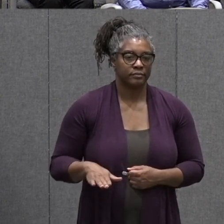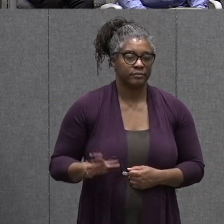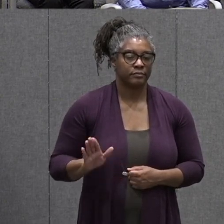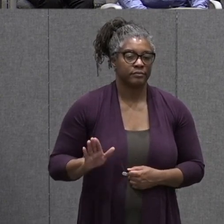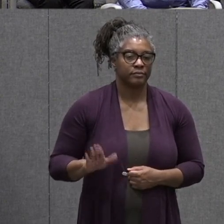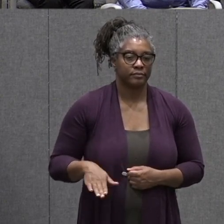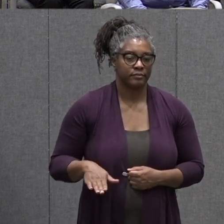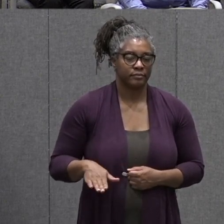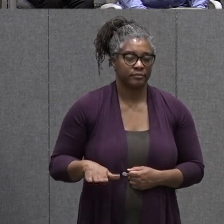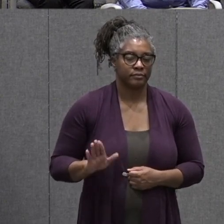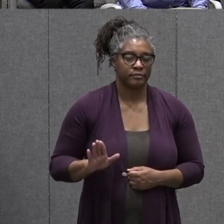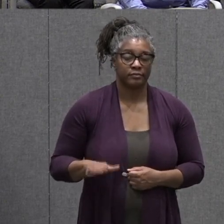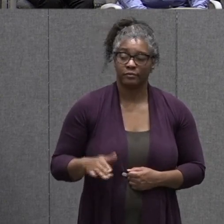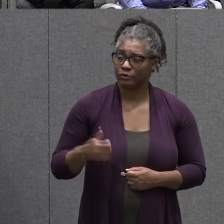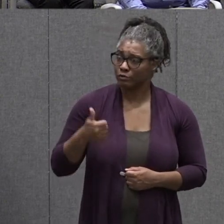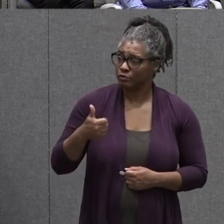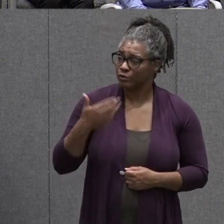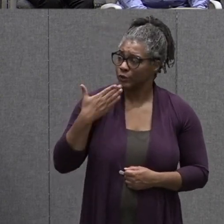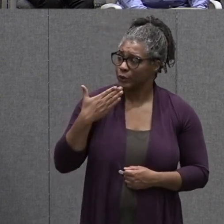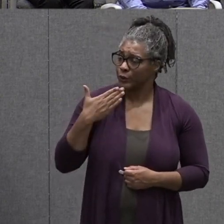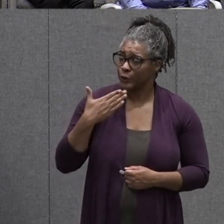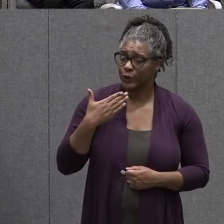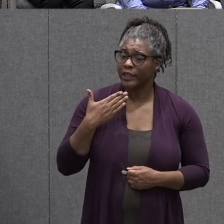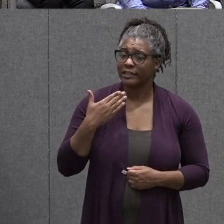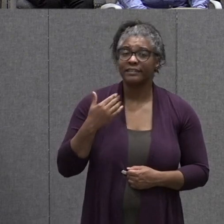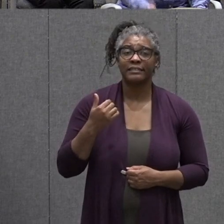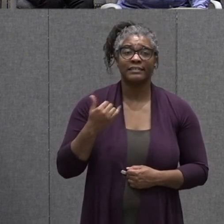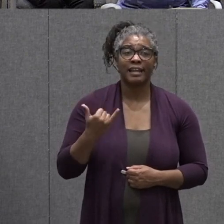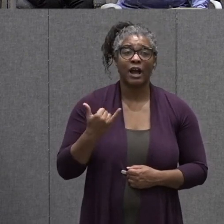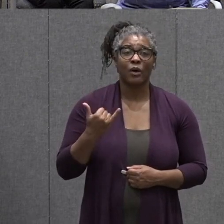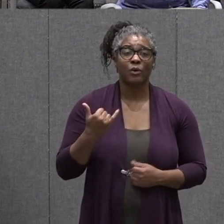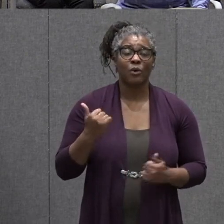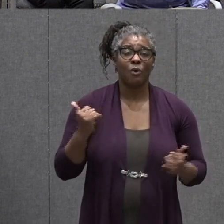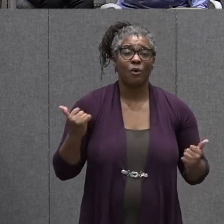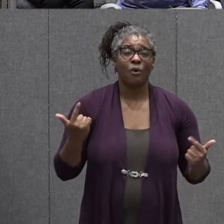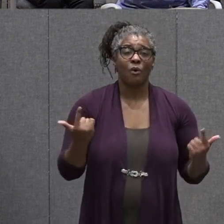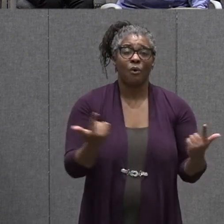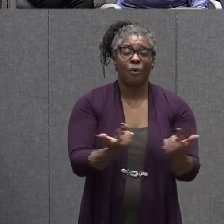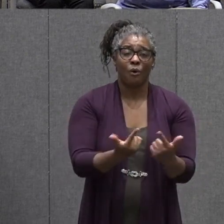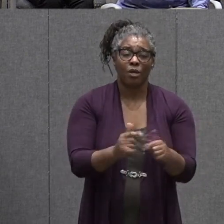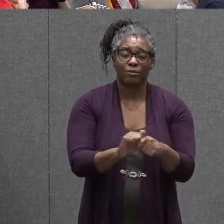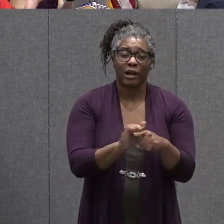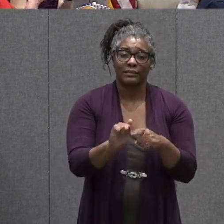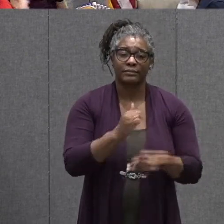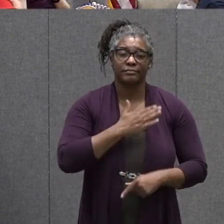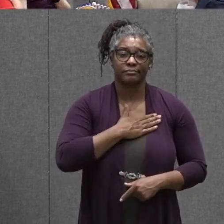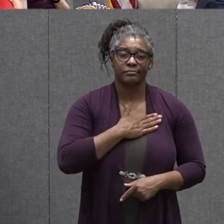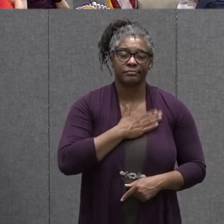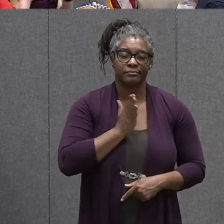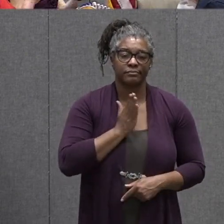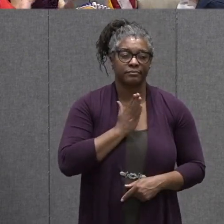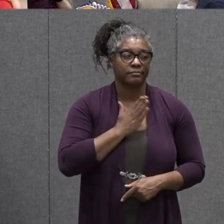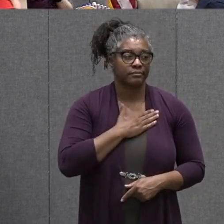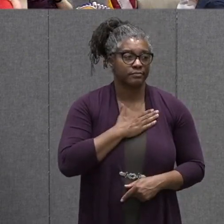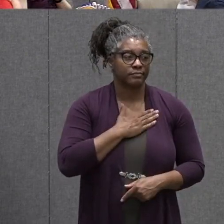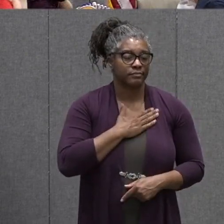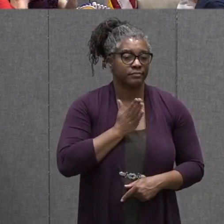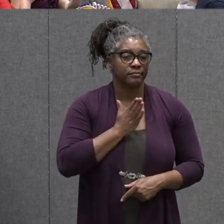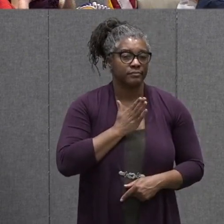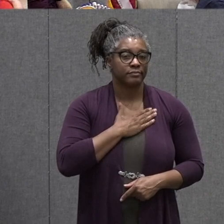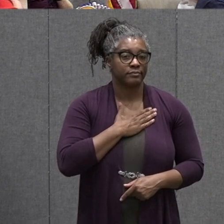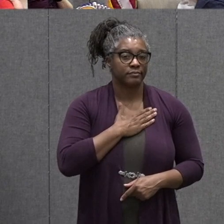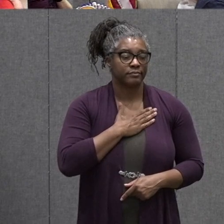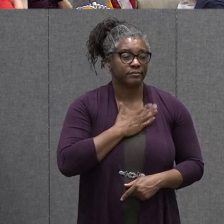Good. Why don't we all practice that timeline right here so we know what that timeline sounds like. Let's do that timeline